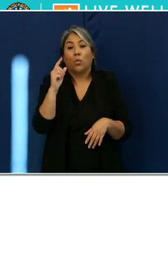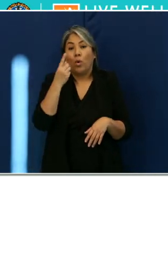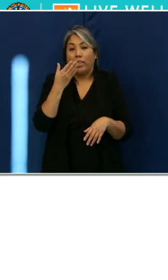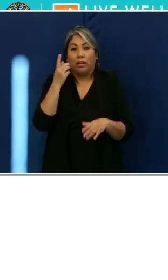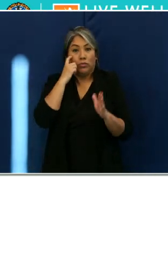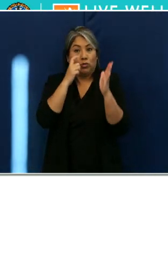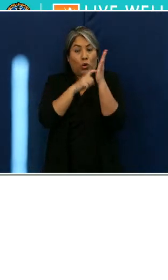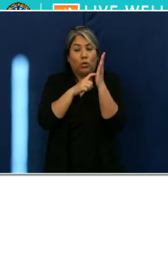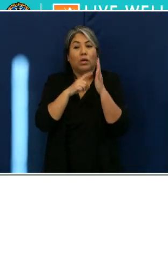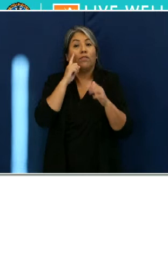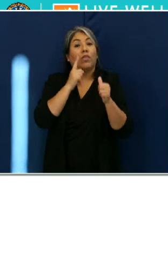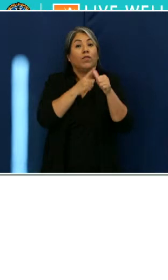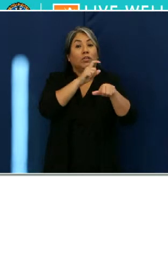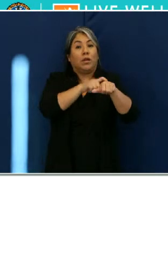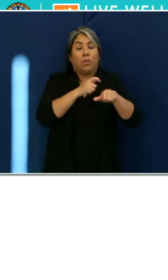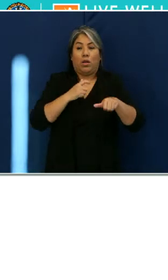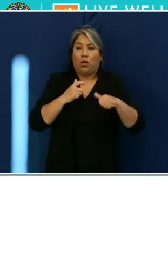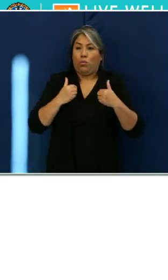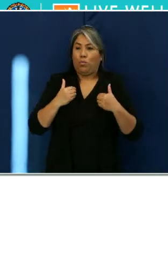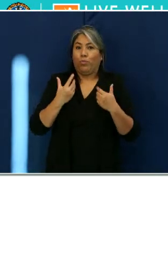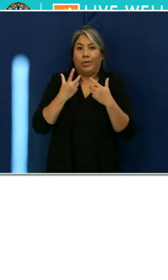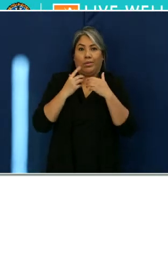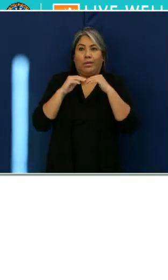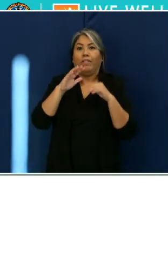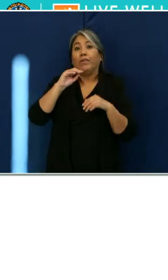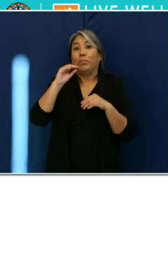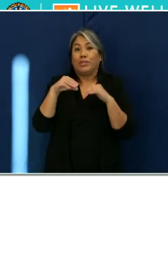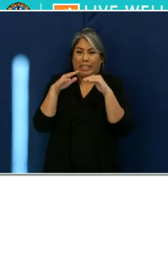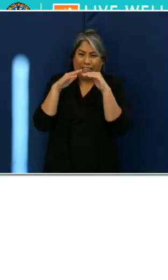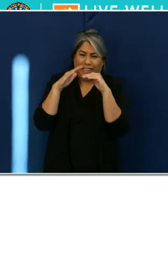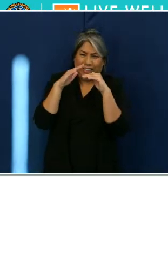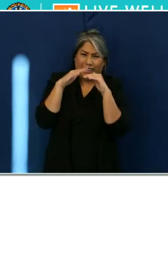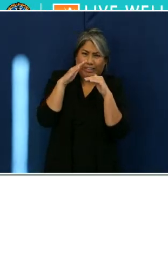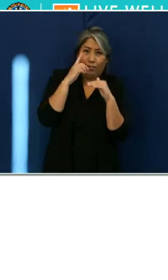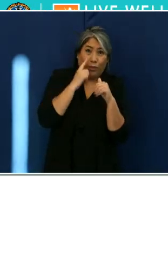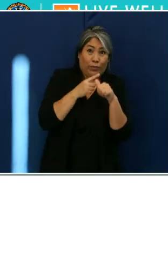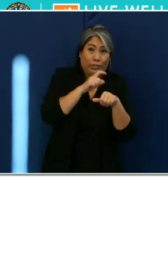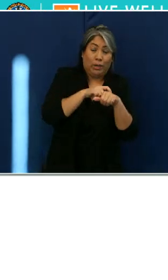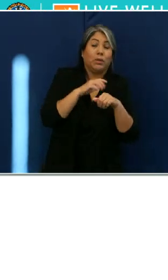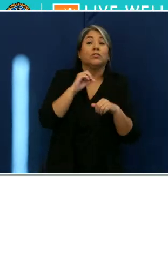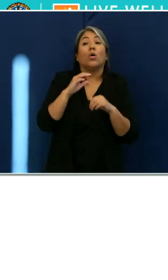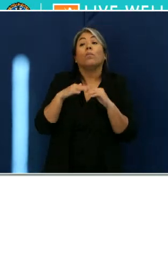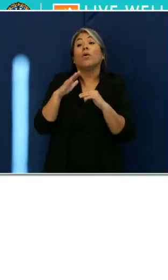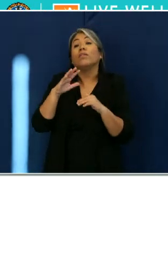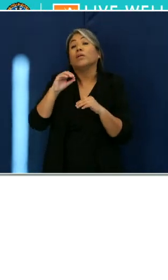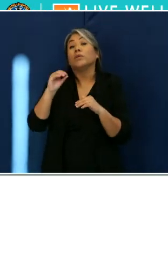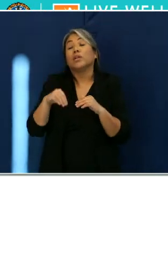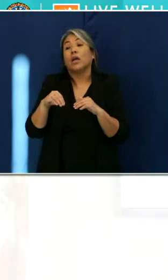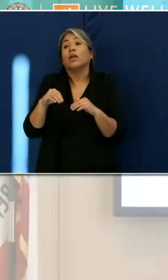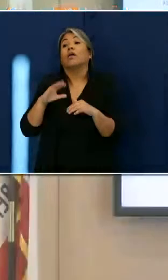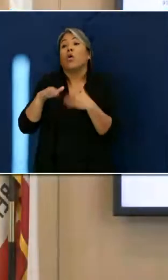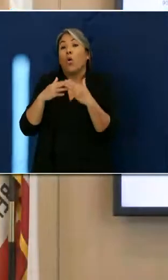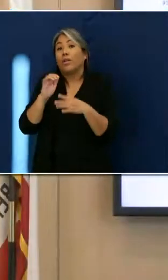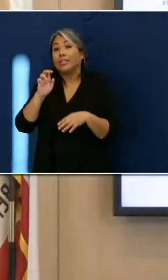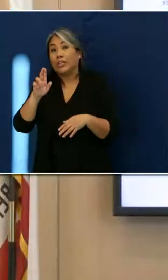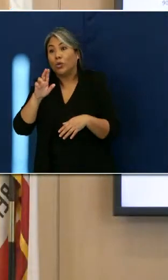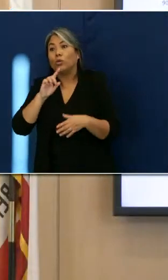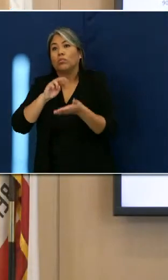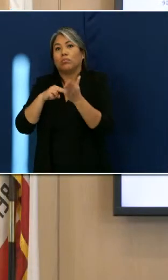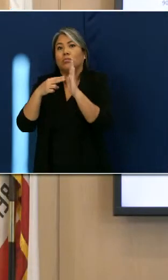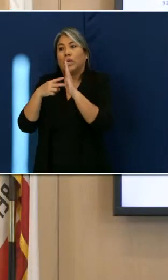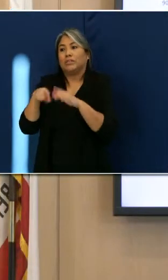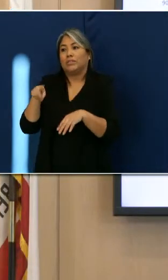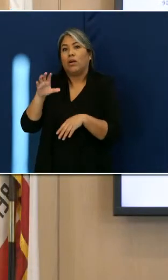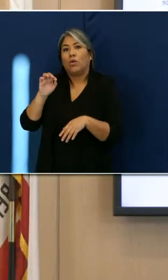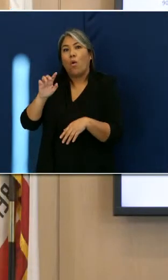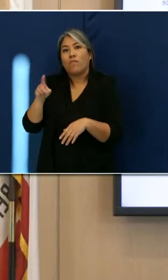first time, we just passed the 50% mark. So more than 50% of all of our ICU patients are now COVID patients. So that you can